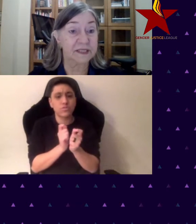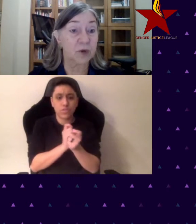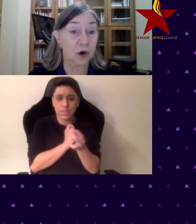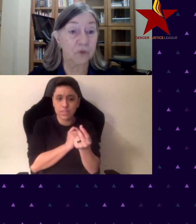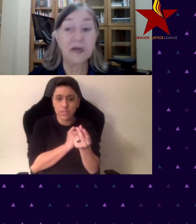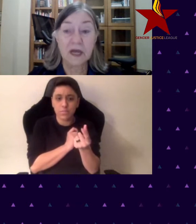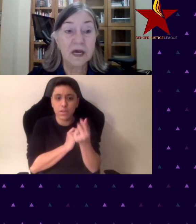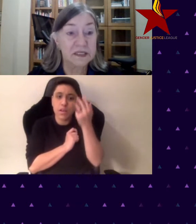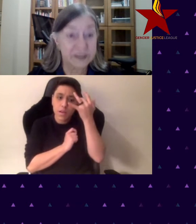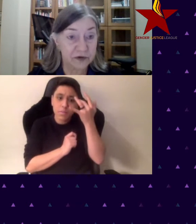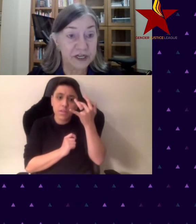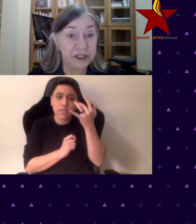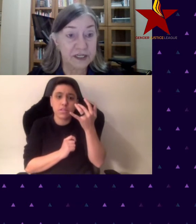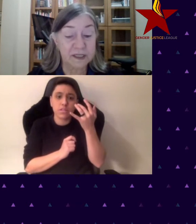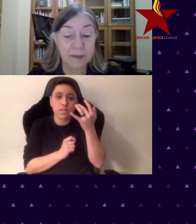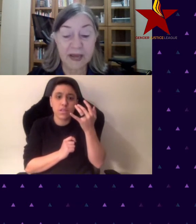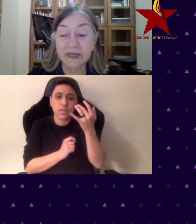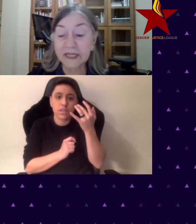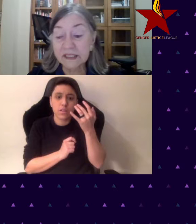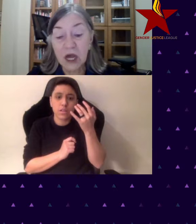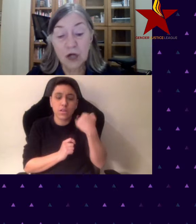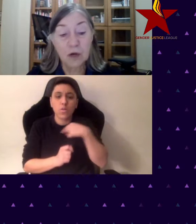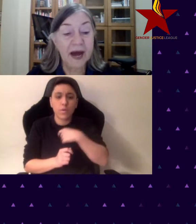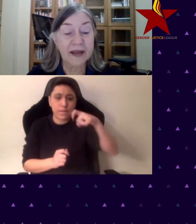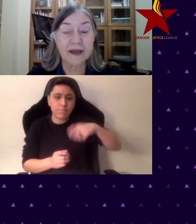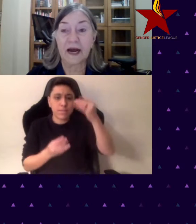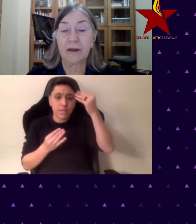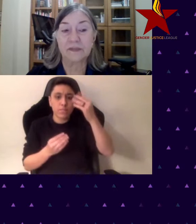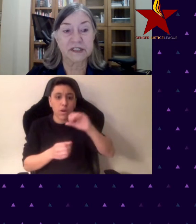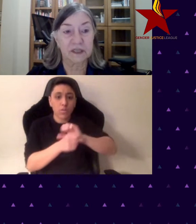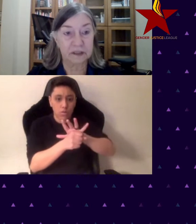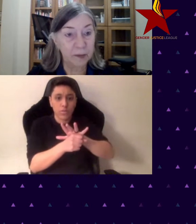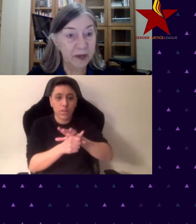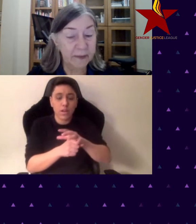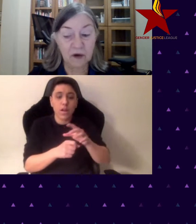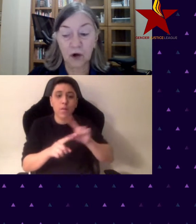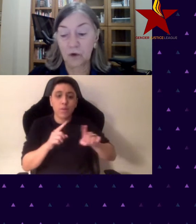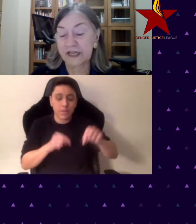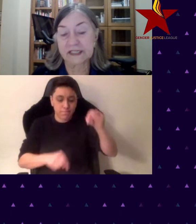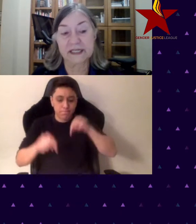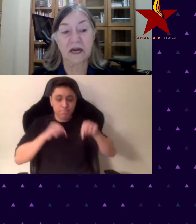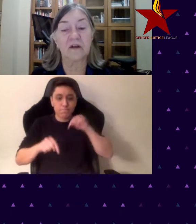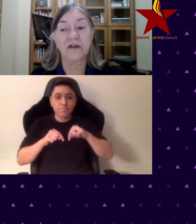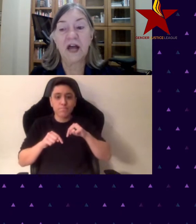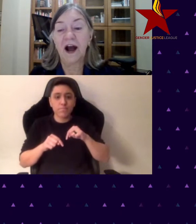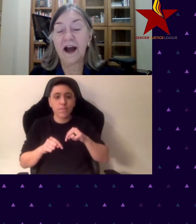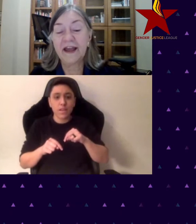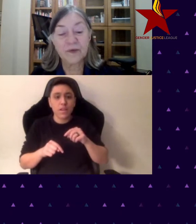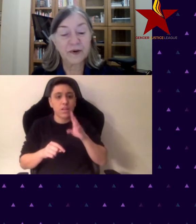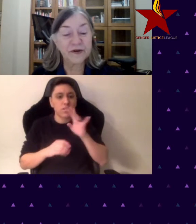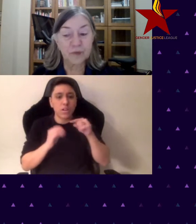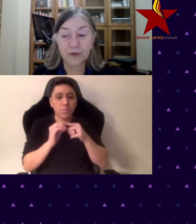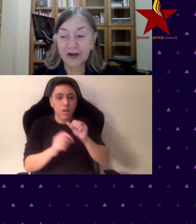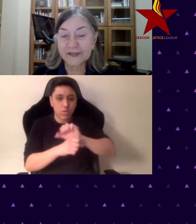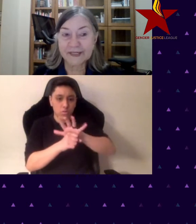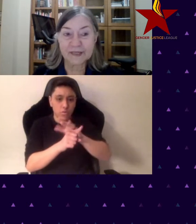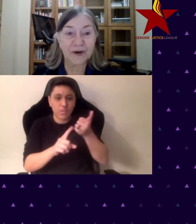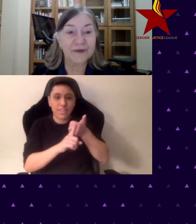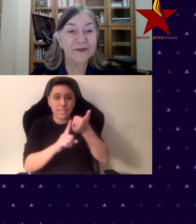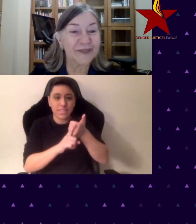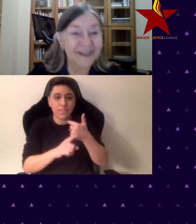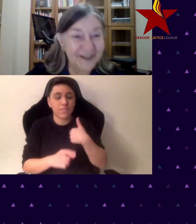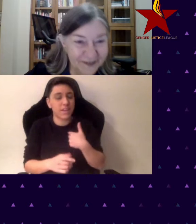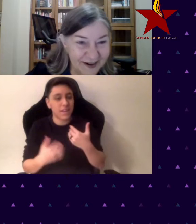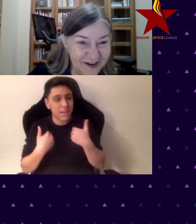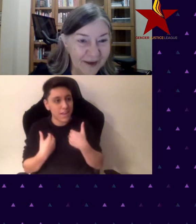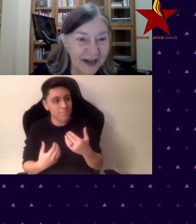fact that we've had some COVID considerations to make. But let's go back and just tell a little bit about COVID itself. I had a wonderful breakfast this